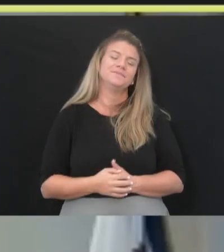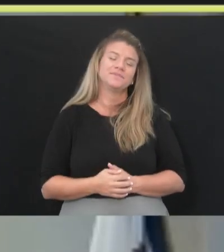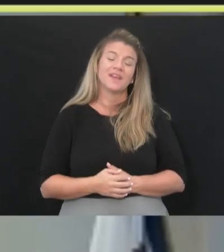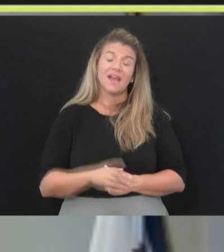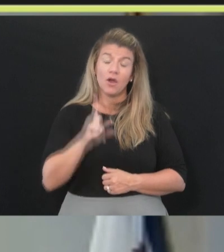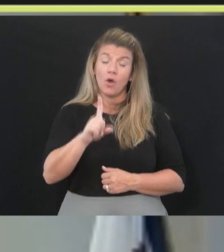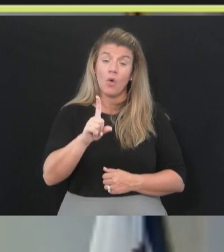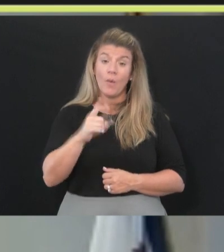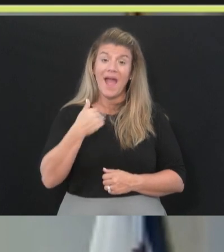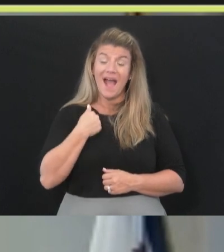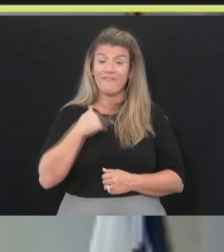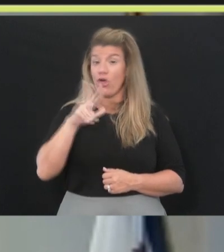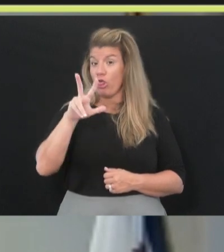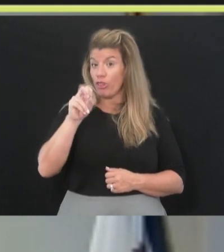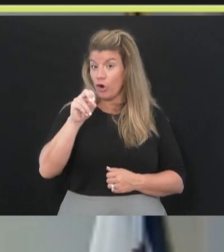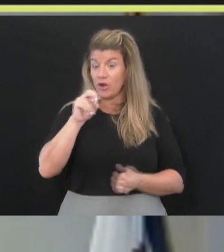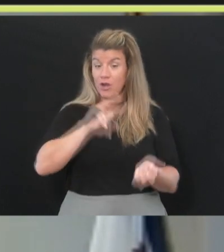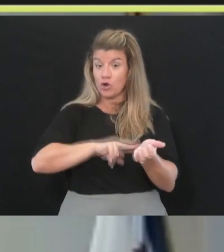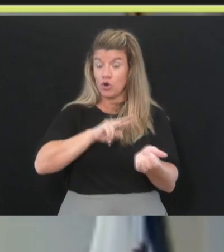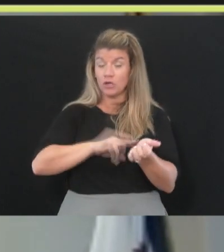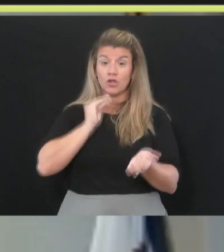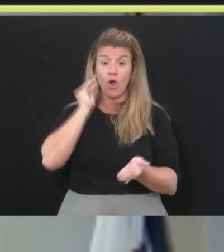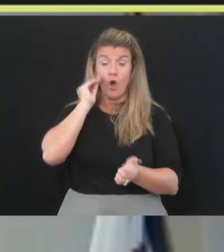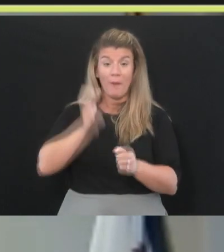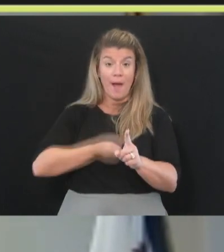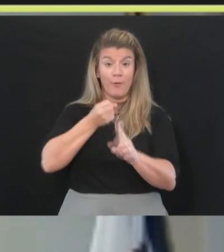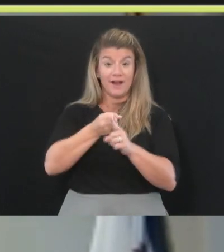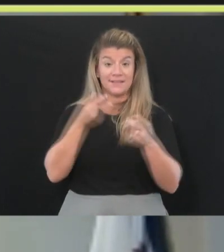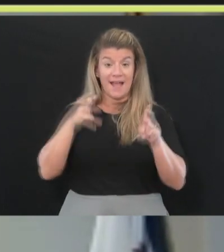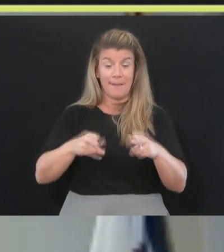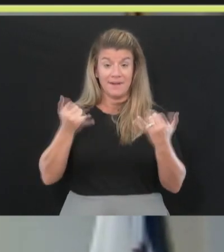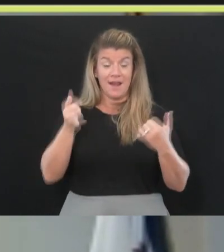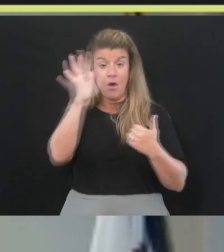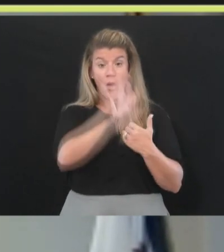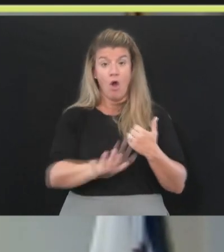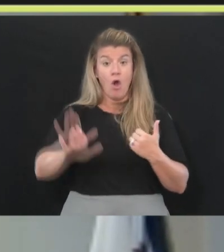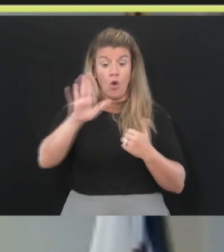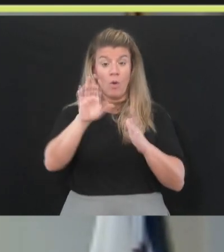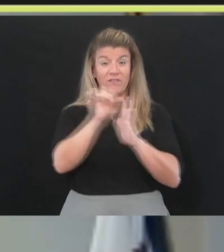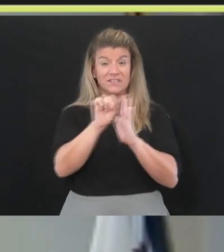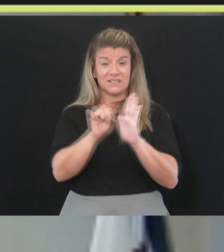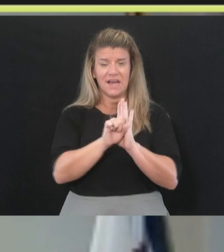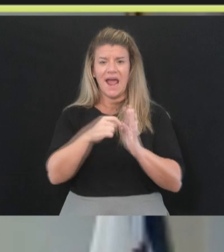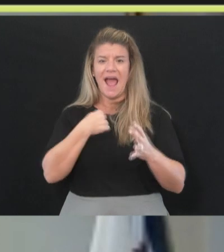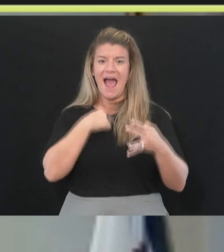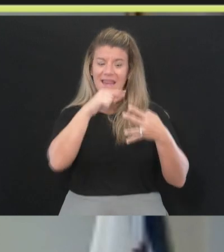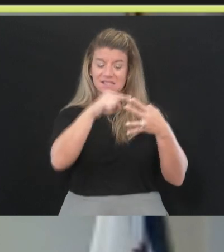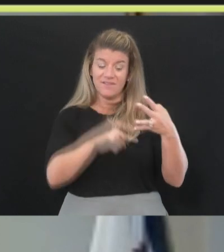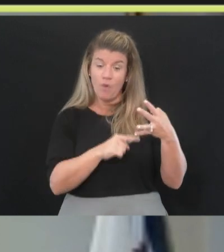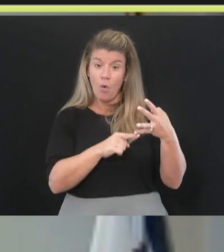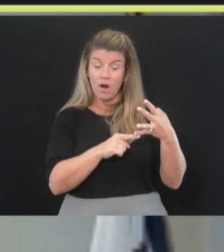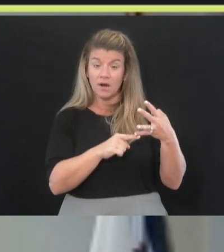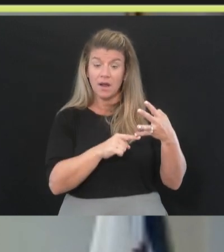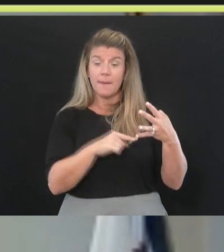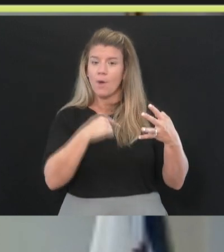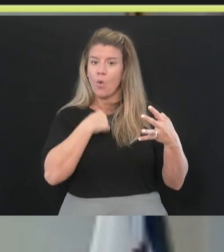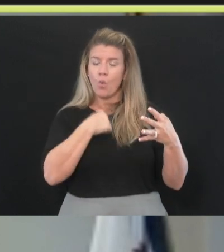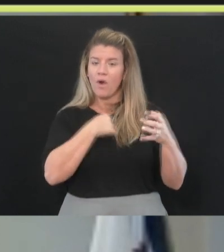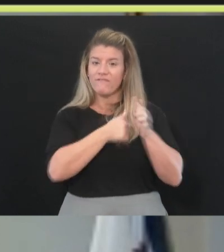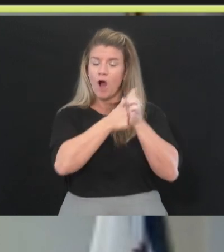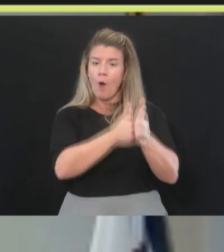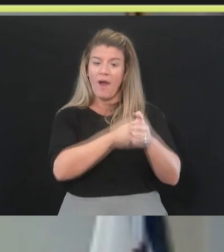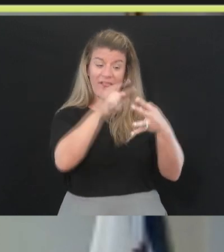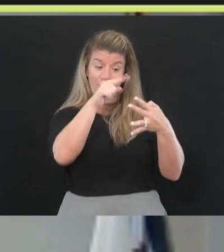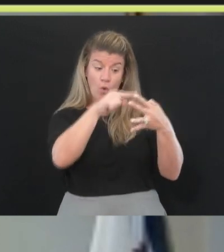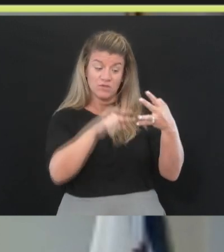30 nursing home outbreaks in the state, and I listed I believe 4 that we're following the closest and